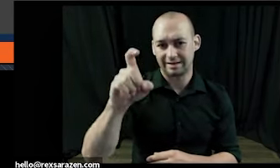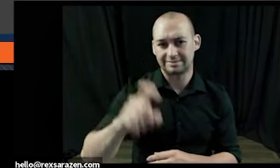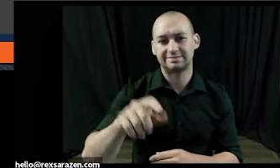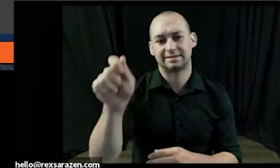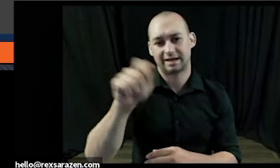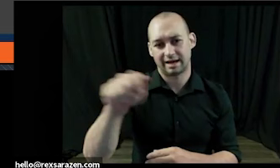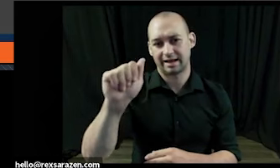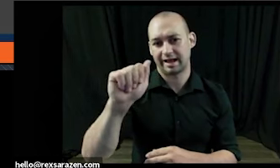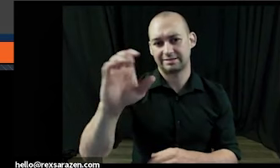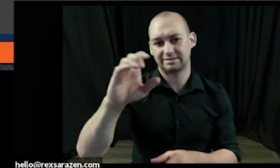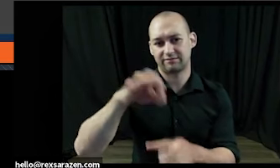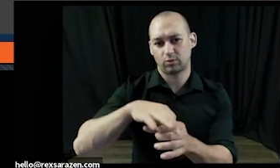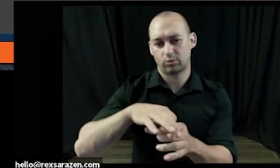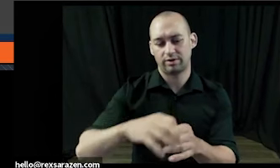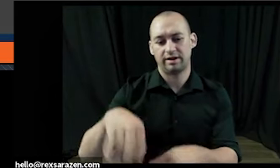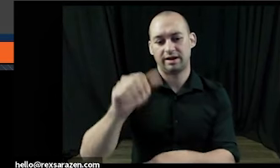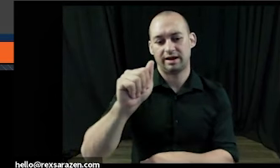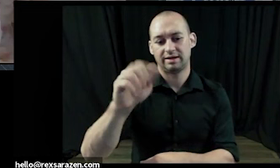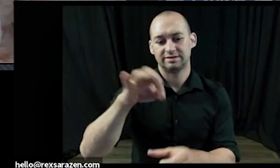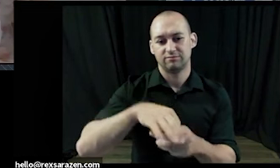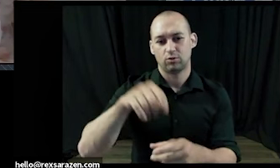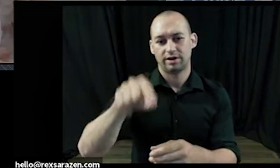we're at acvote.org.